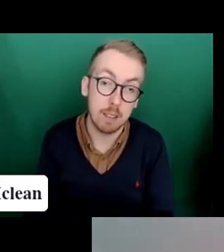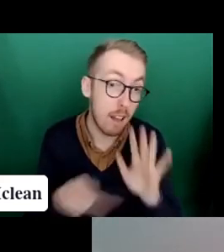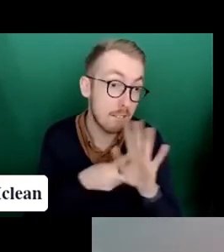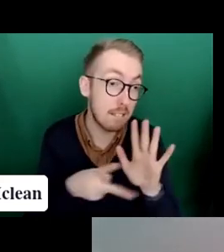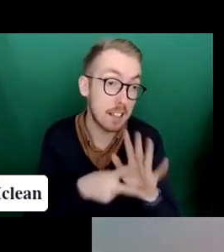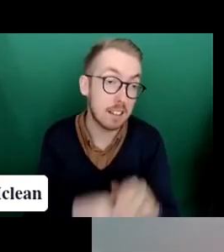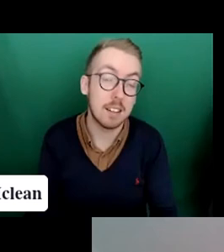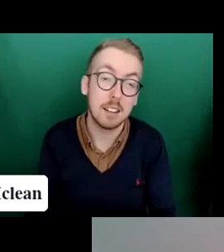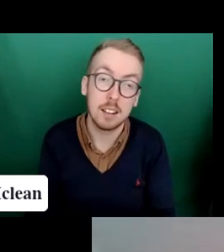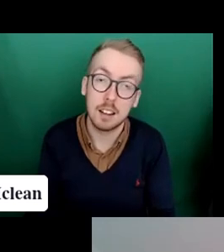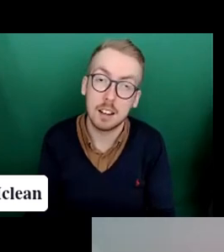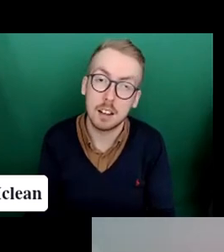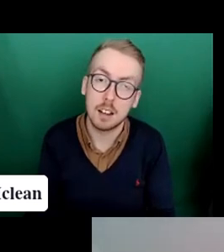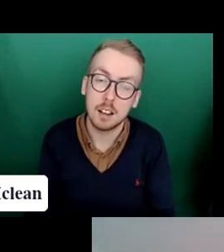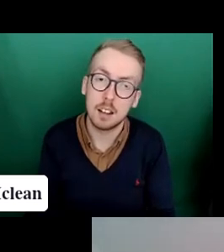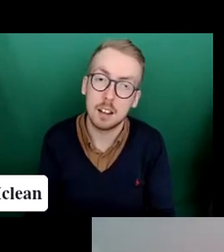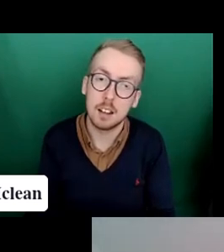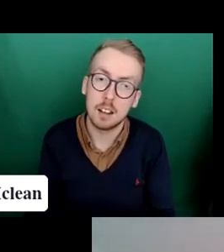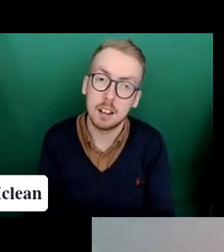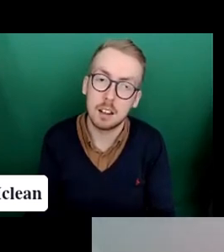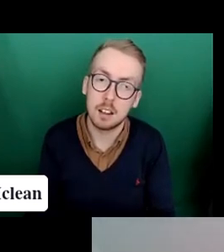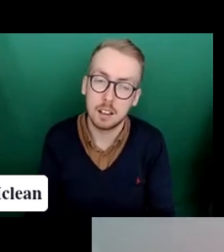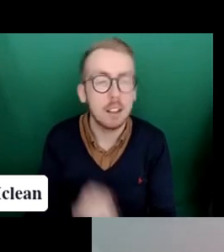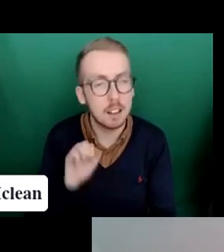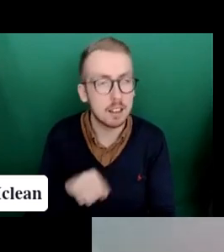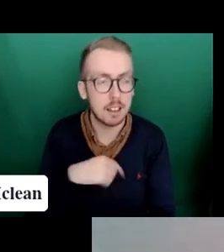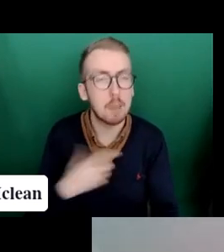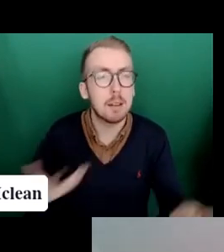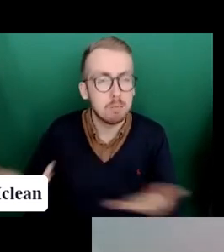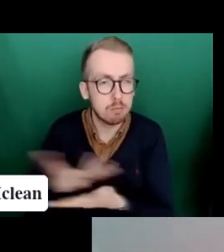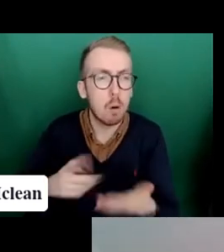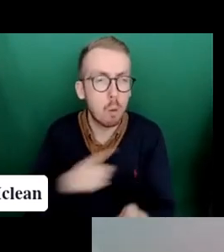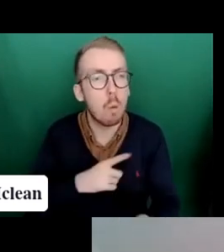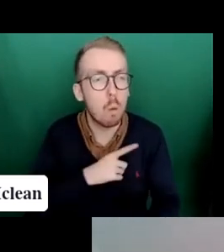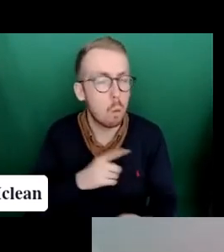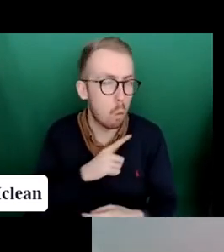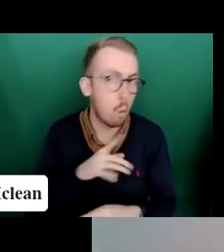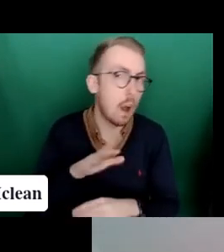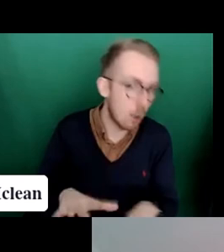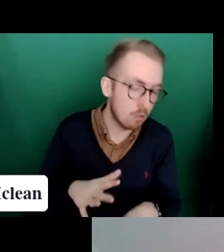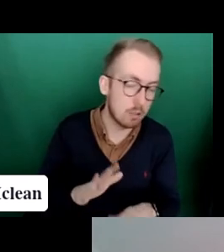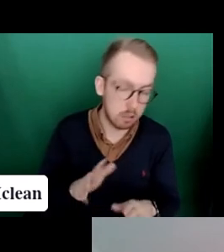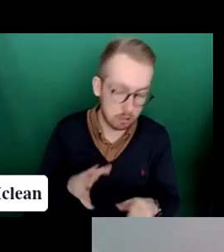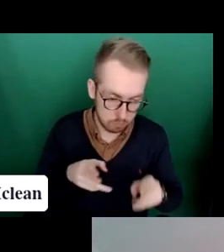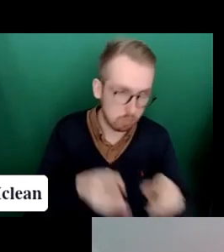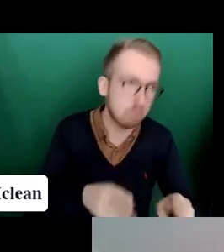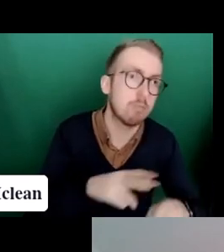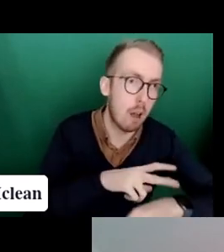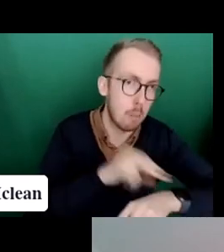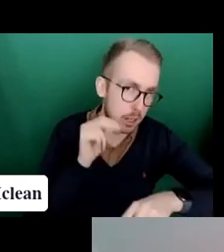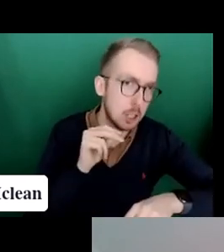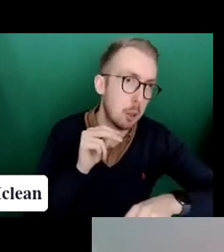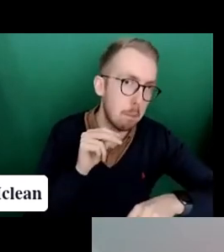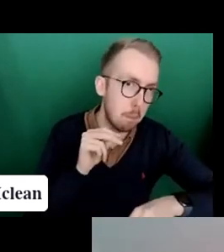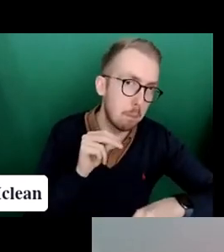Vivian, sorry. I talked a bit about why we didn't go down the apprenticeship route with this programme, but and lots of obstacles